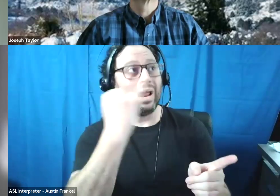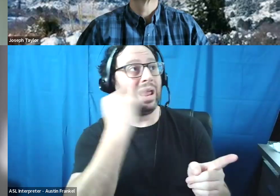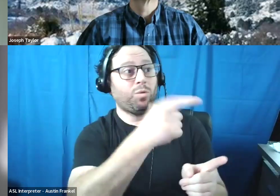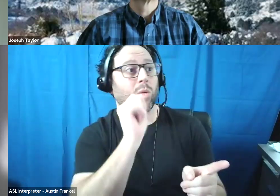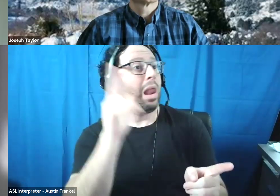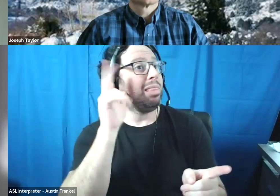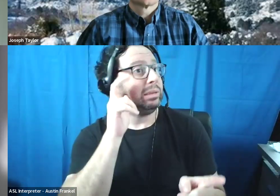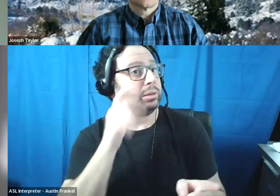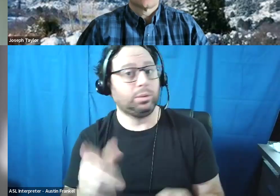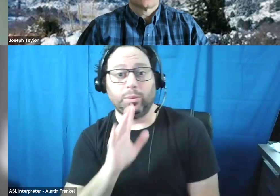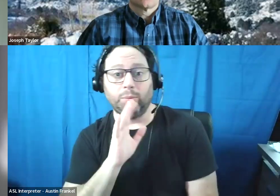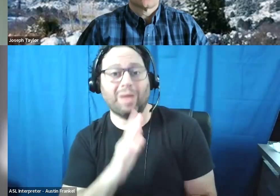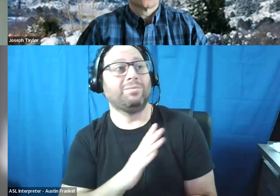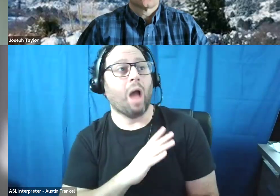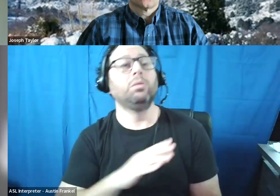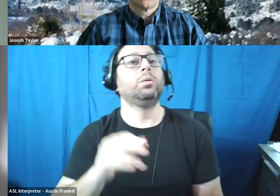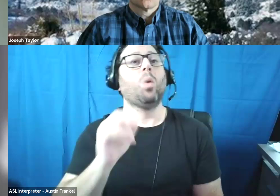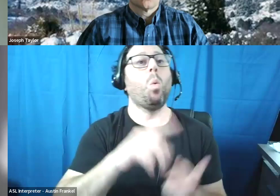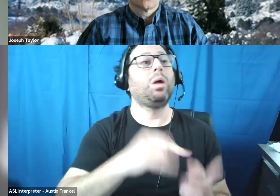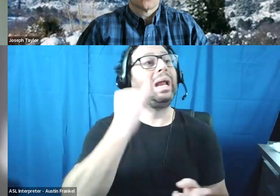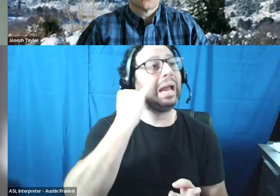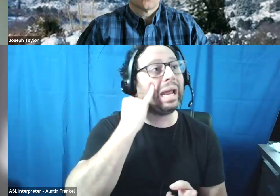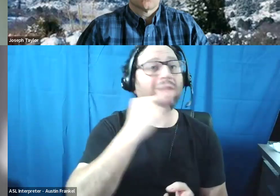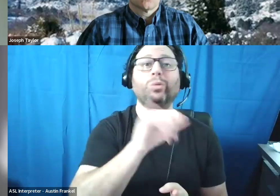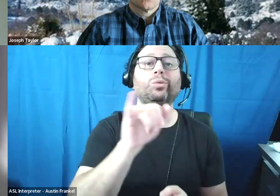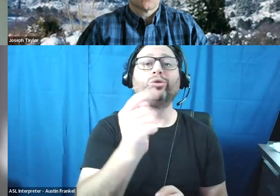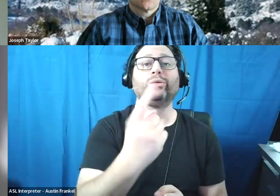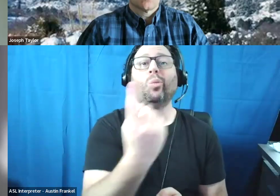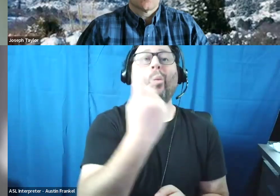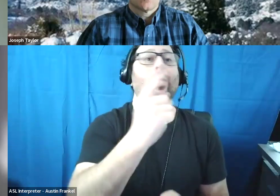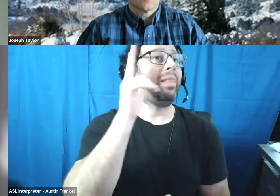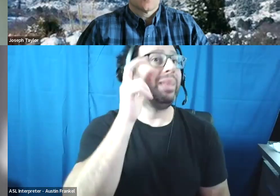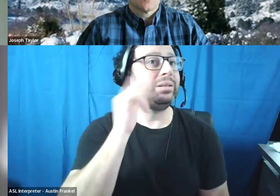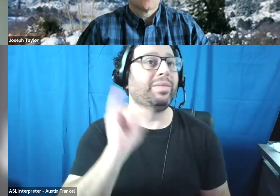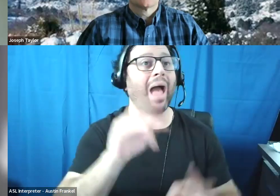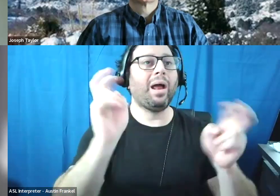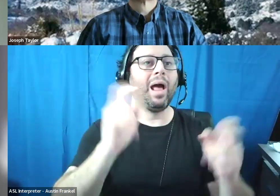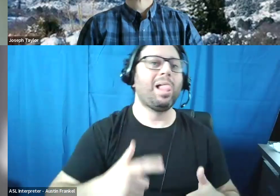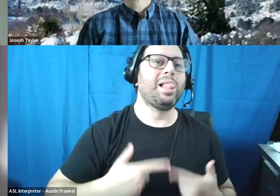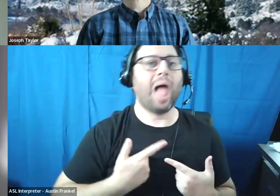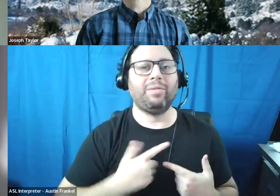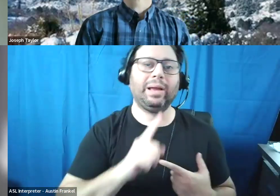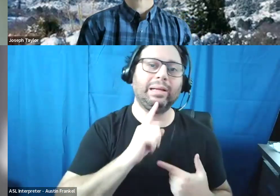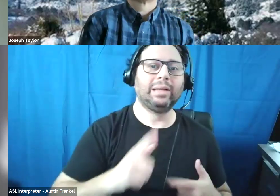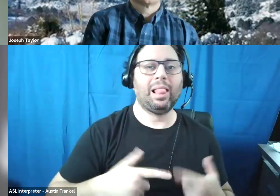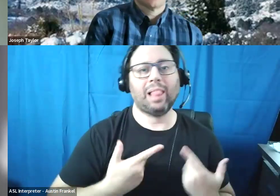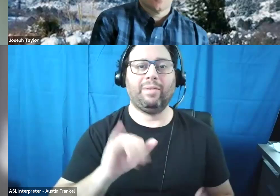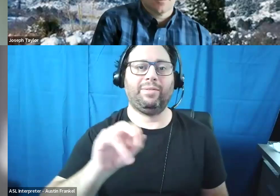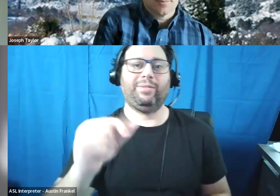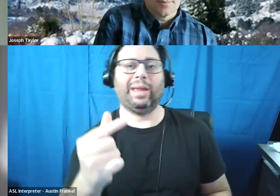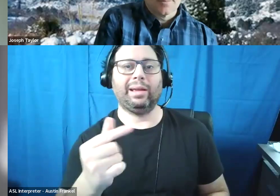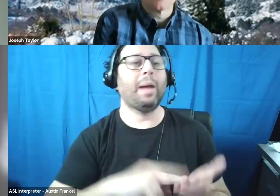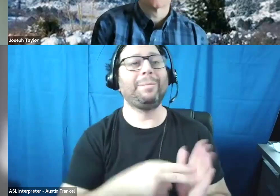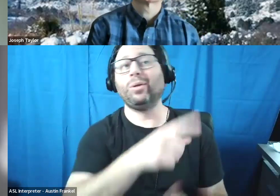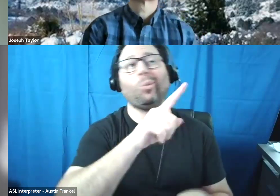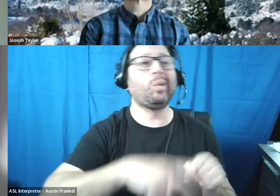listen, because life be lifing, then we'd rather you have and just listen. And so just let us know if you can't